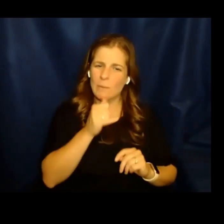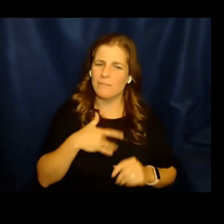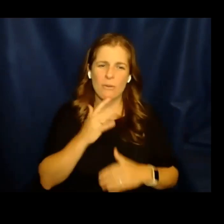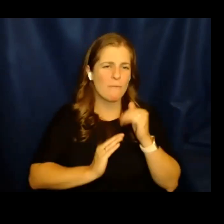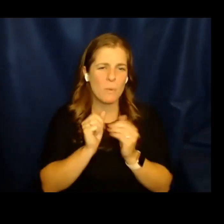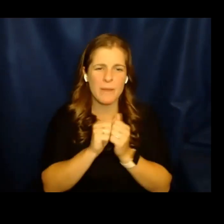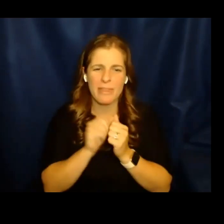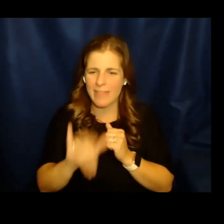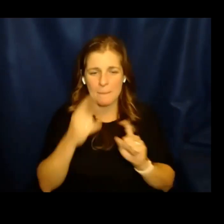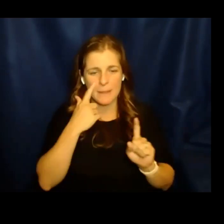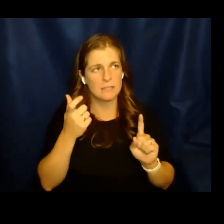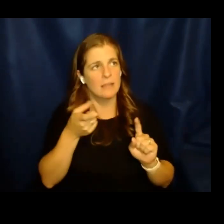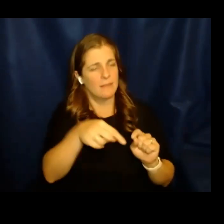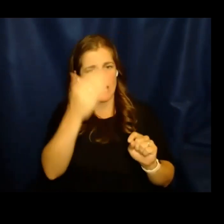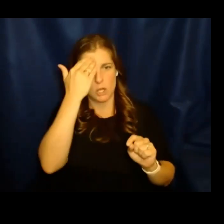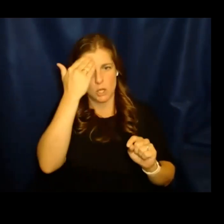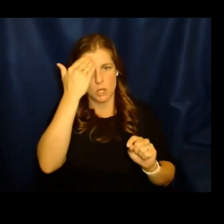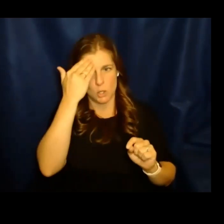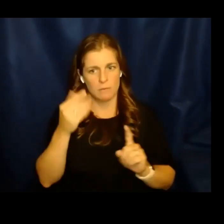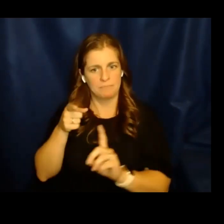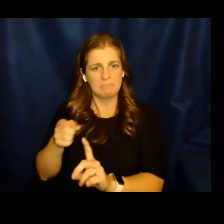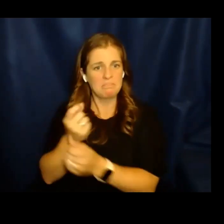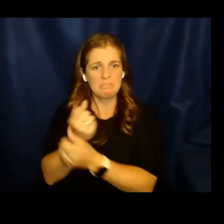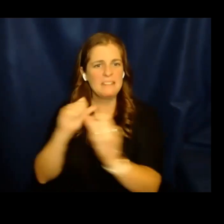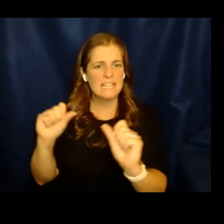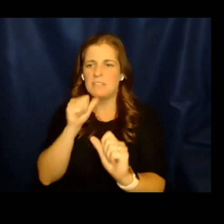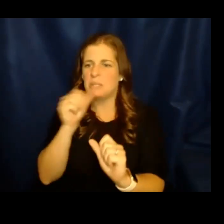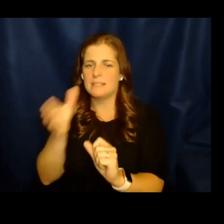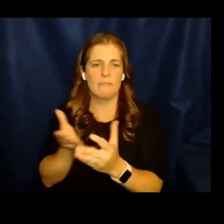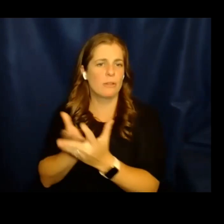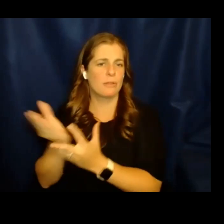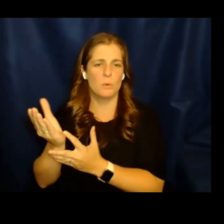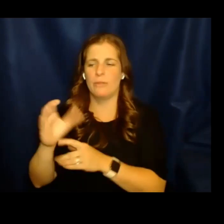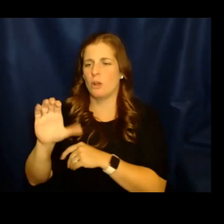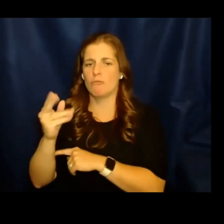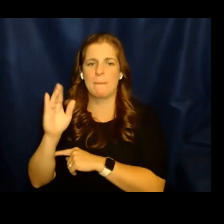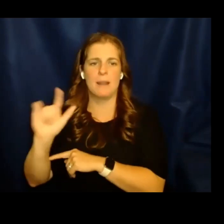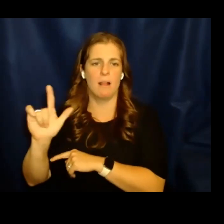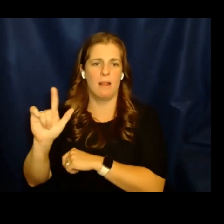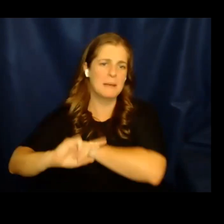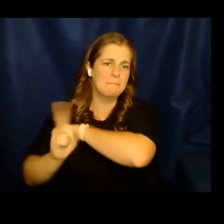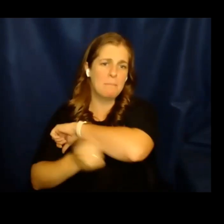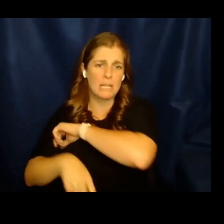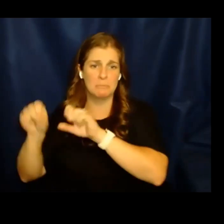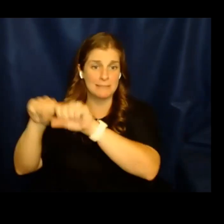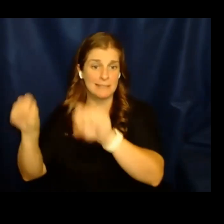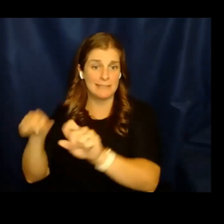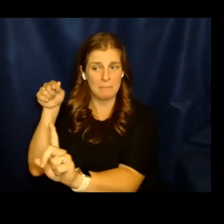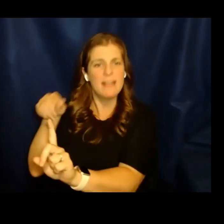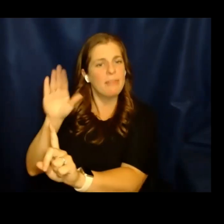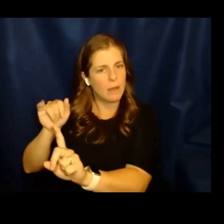for us, safety had never come through the criminal punishment system, that for us, the criminal punishment system was a source of